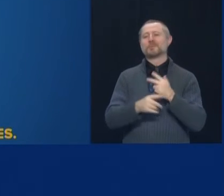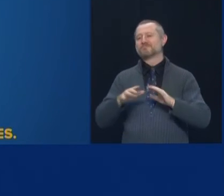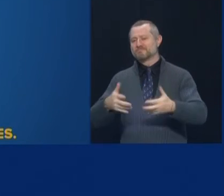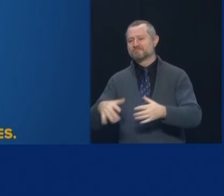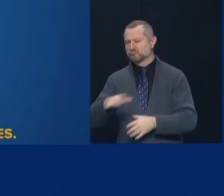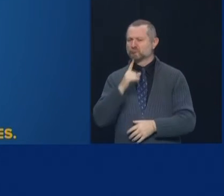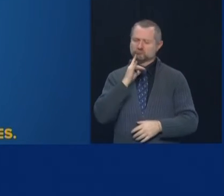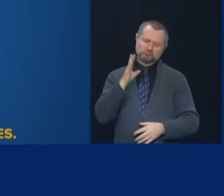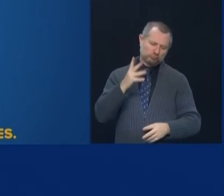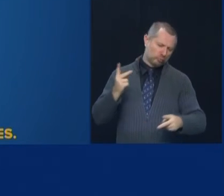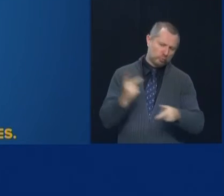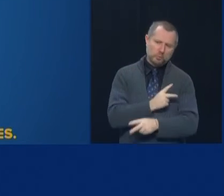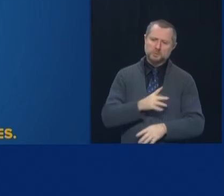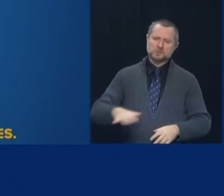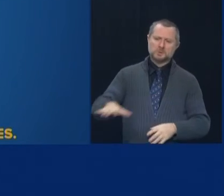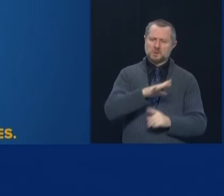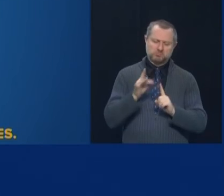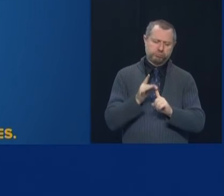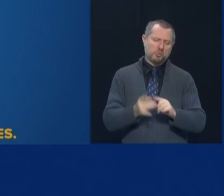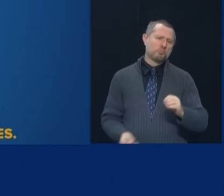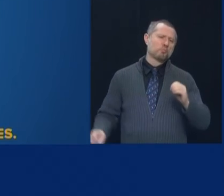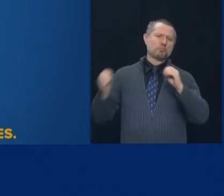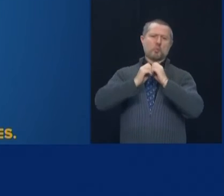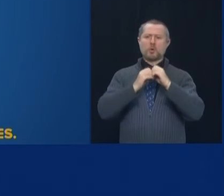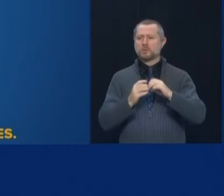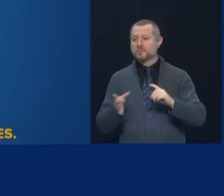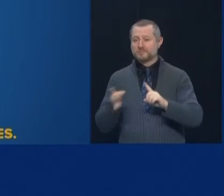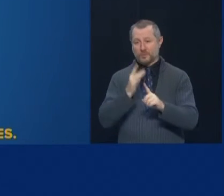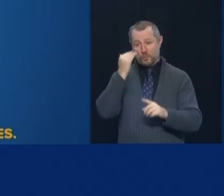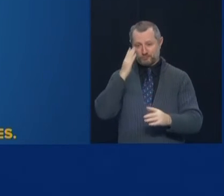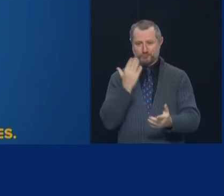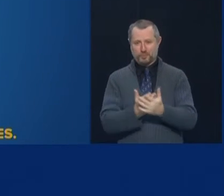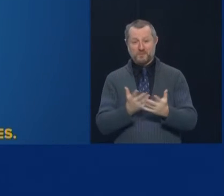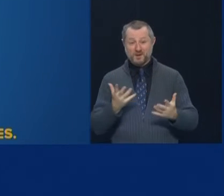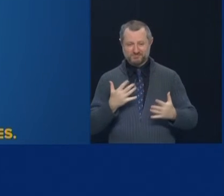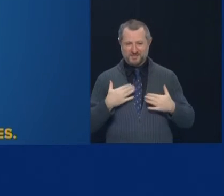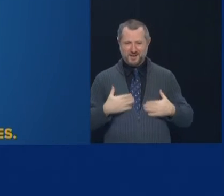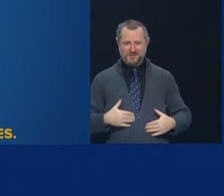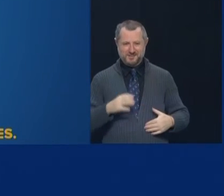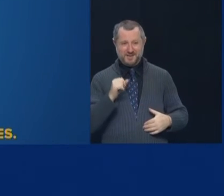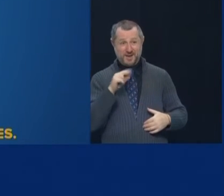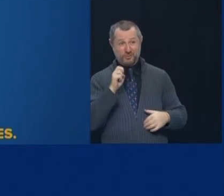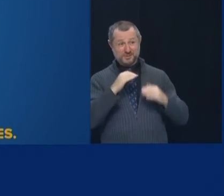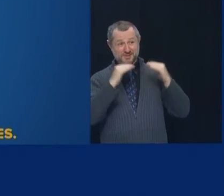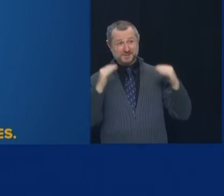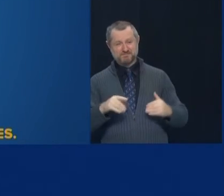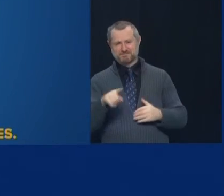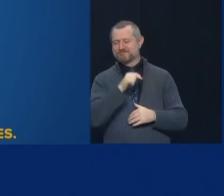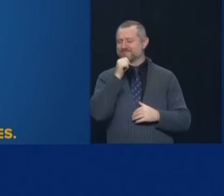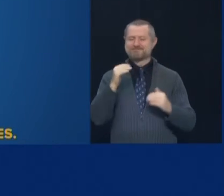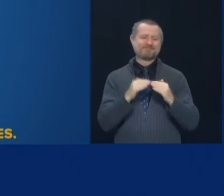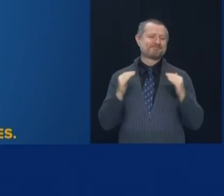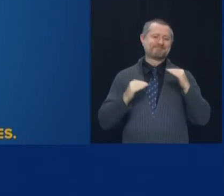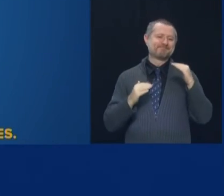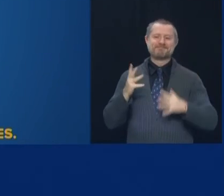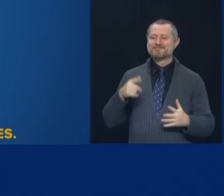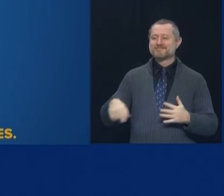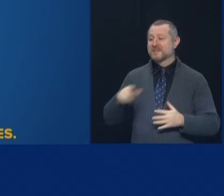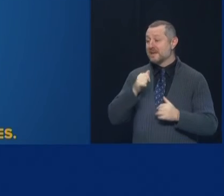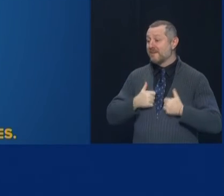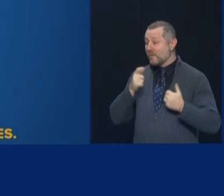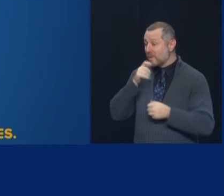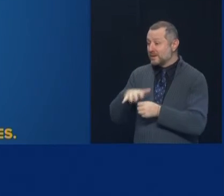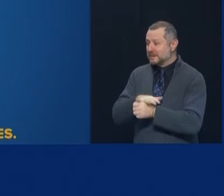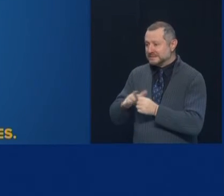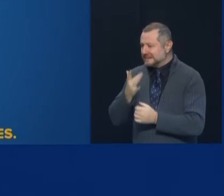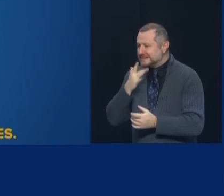an inherent discrimination in our healthcare system. They live in communities with less access to health care. They had a